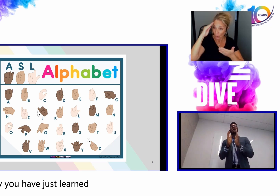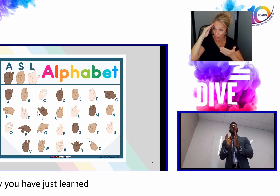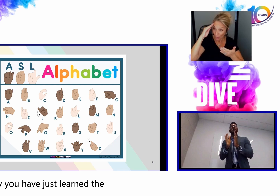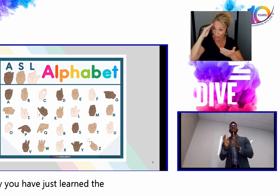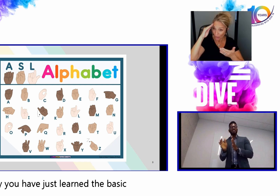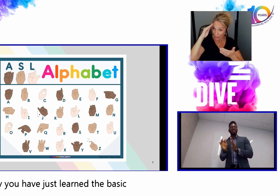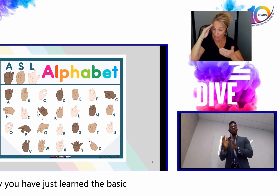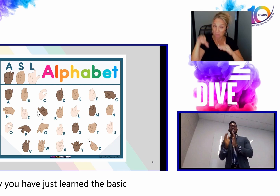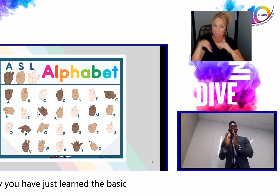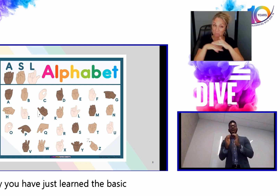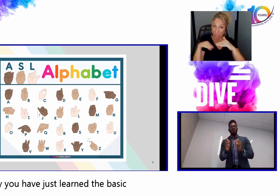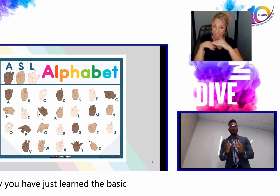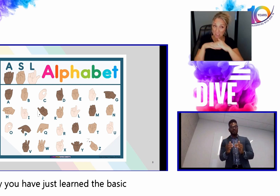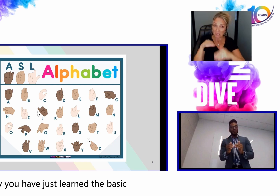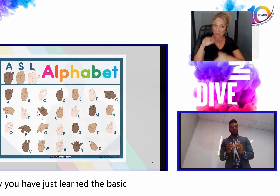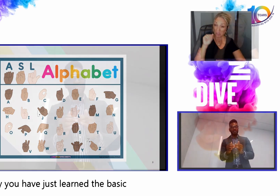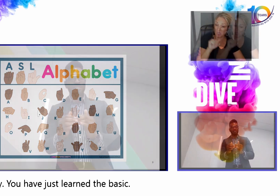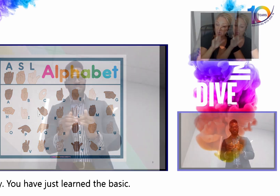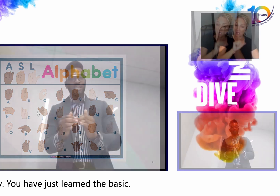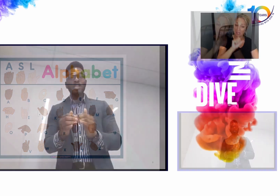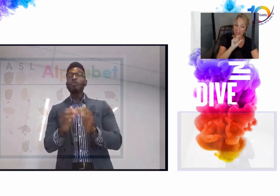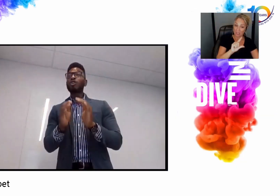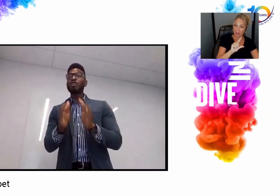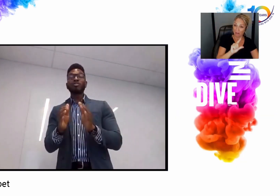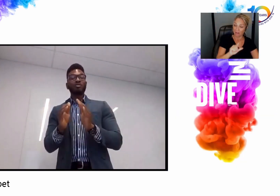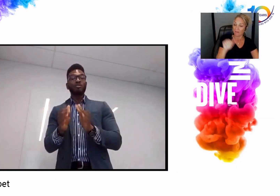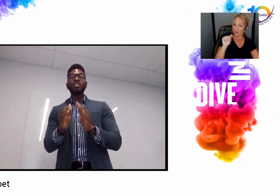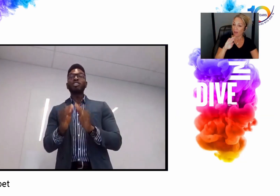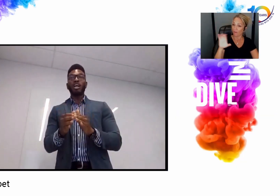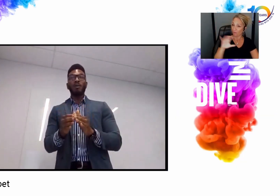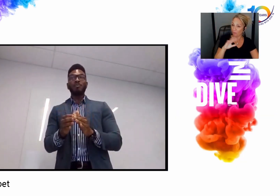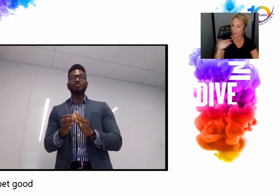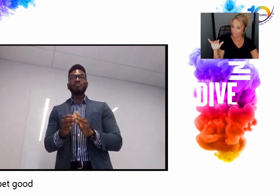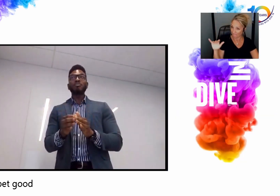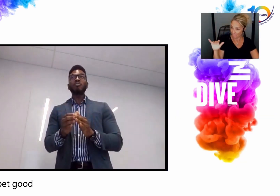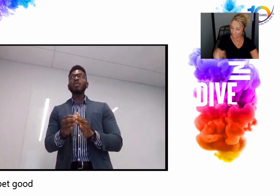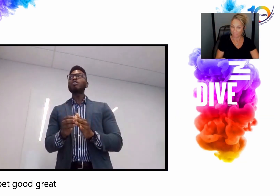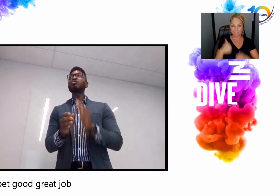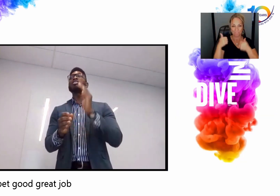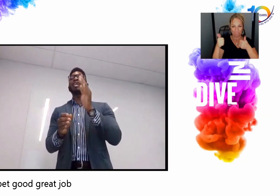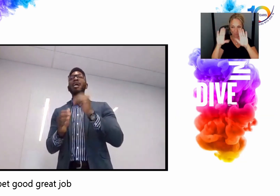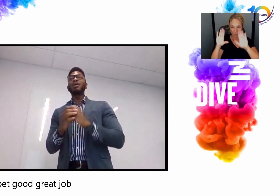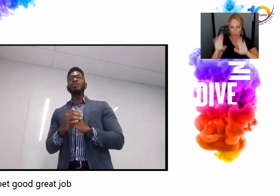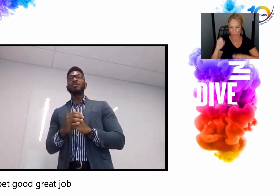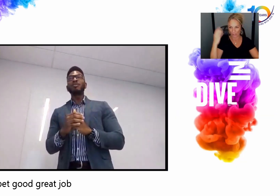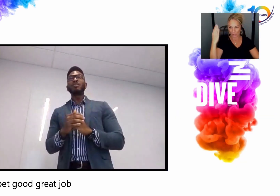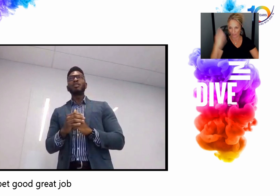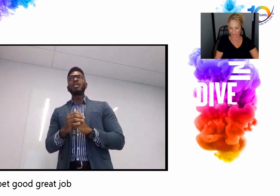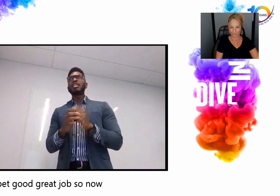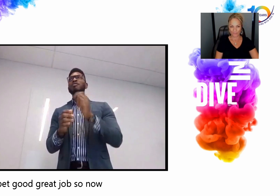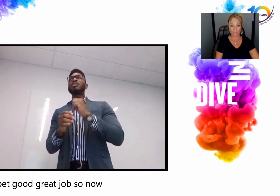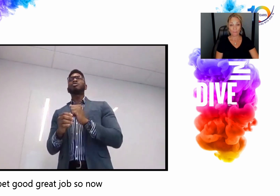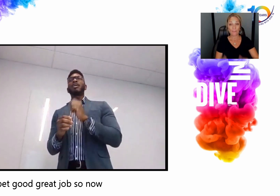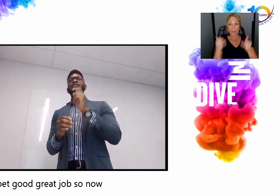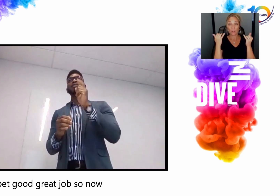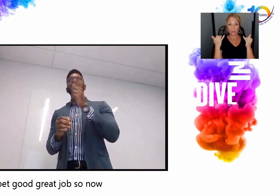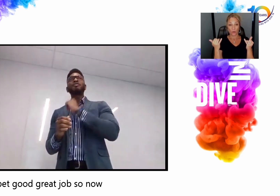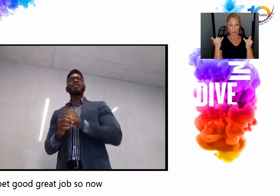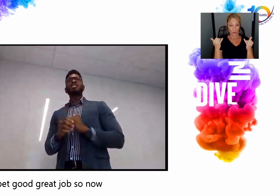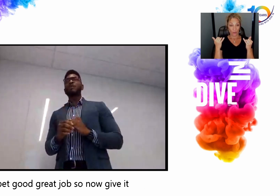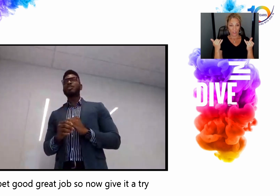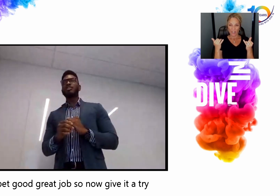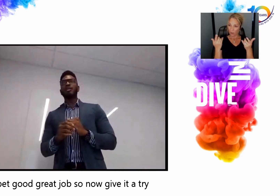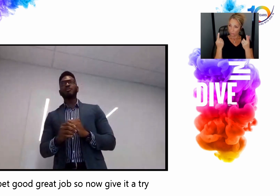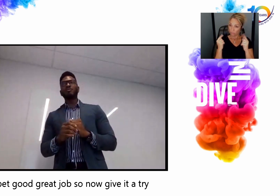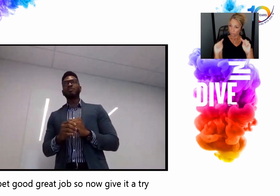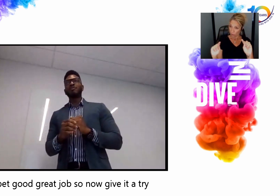basic ASL alphabet. Good. Great job. So now, give it a try.